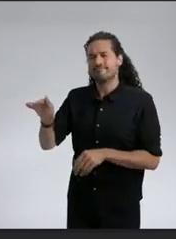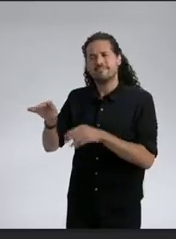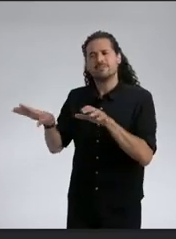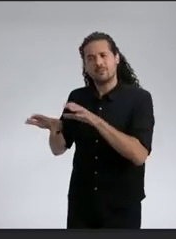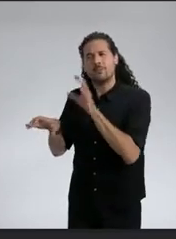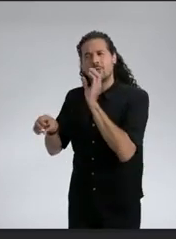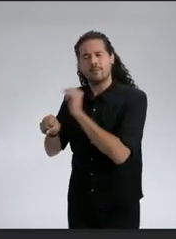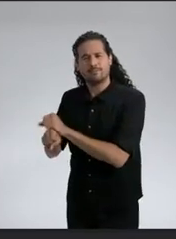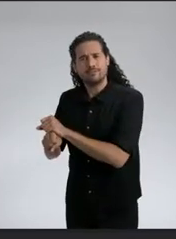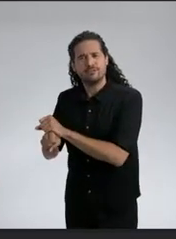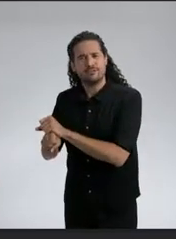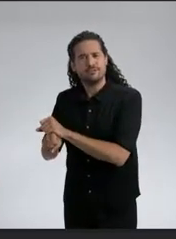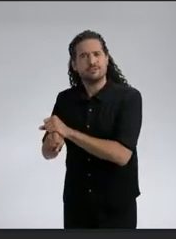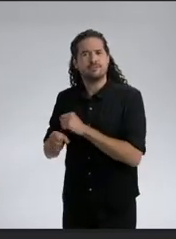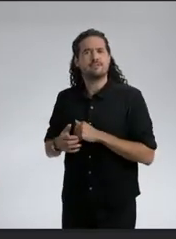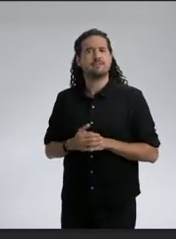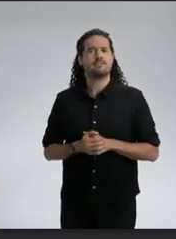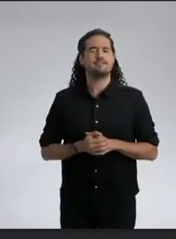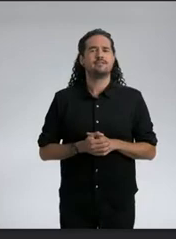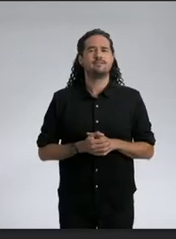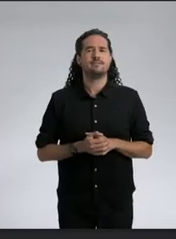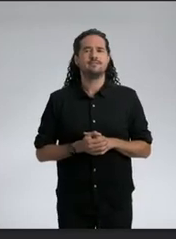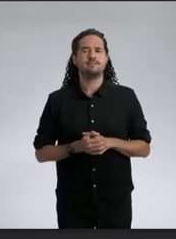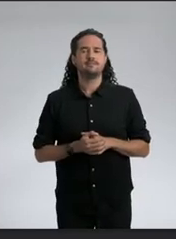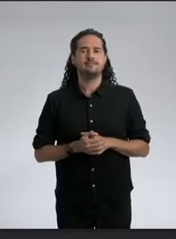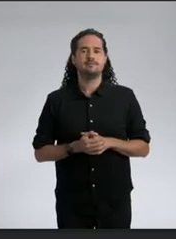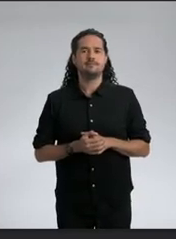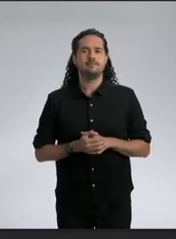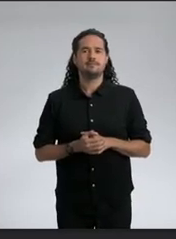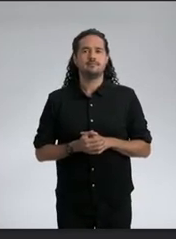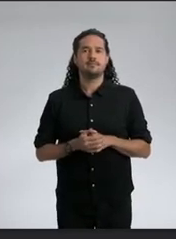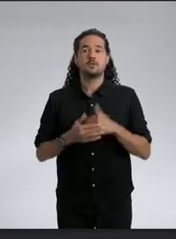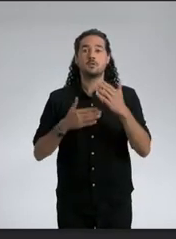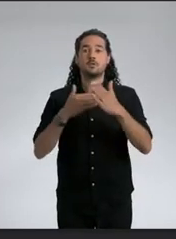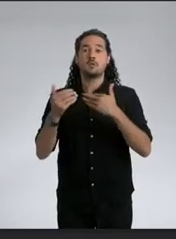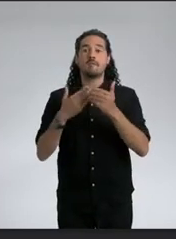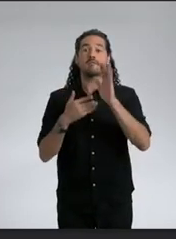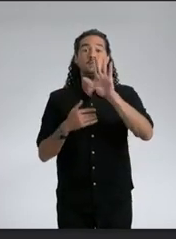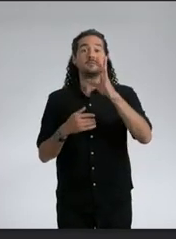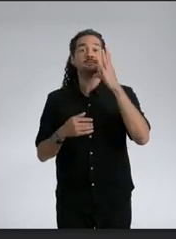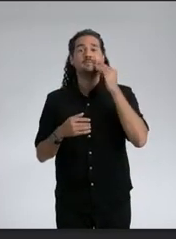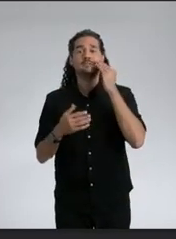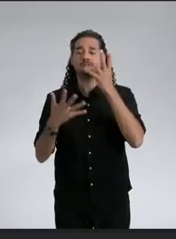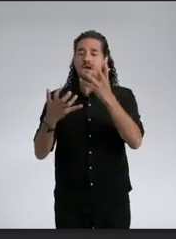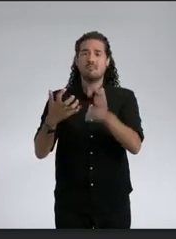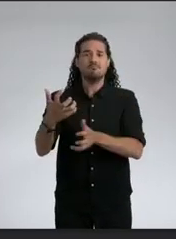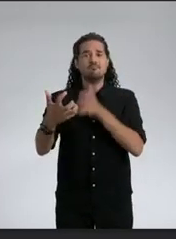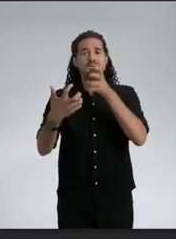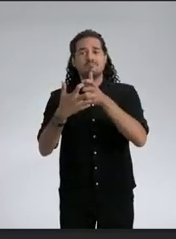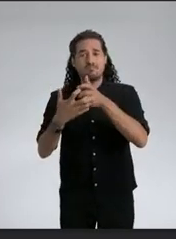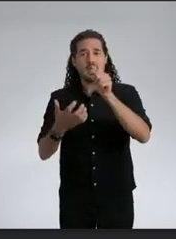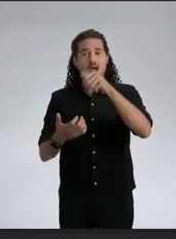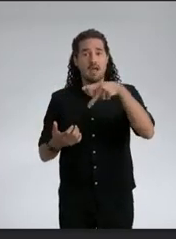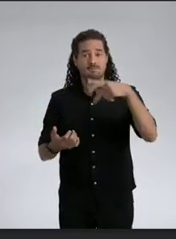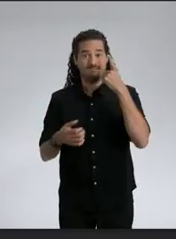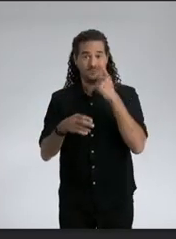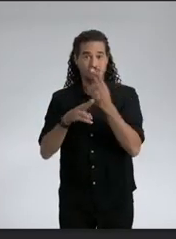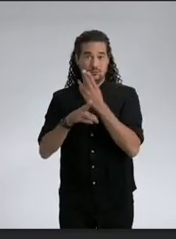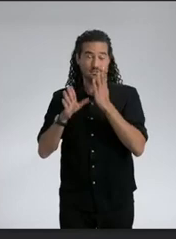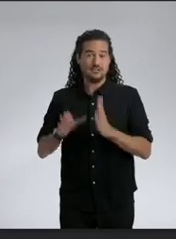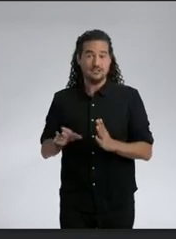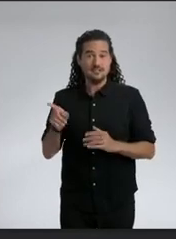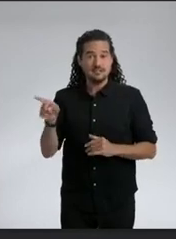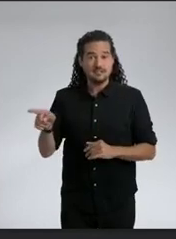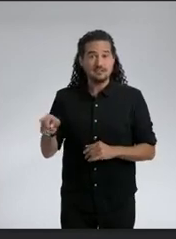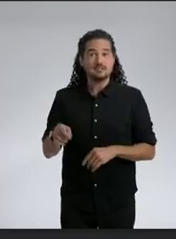encouraging children to do their homework. Whatever experience you are trying to deliver for your users. This